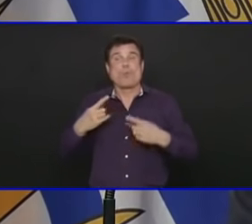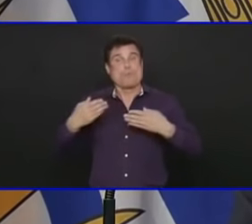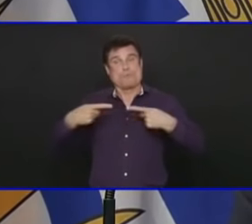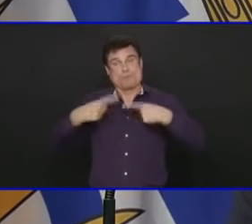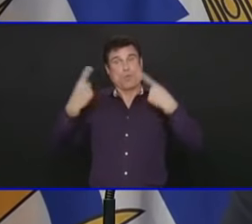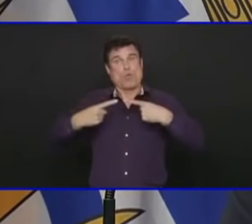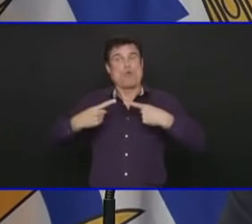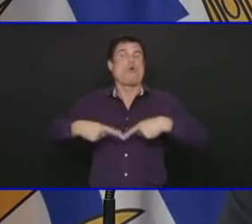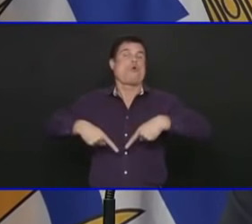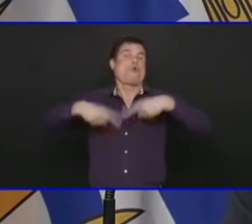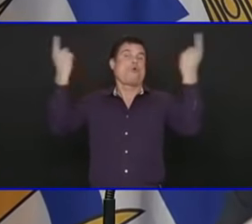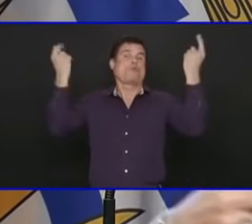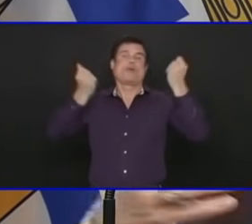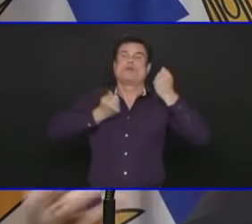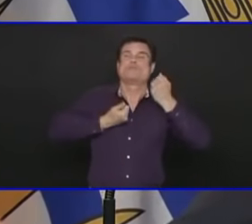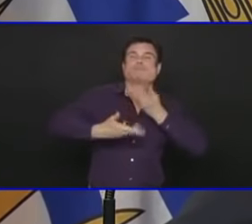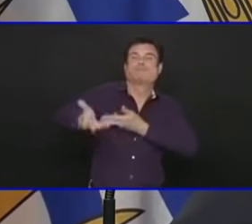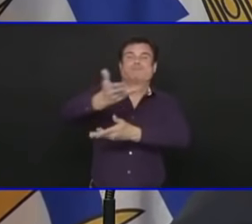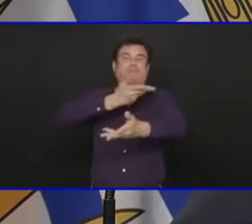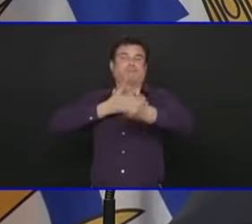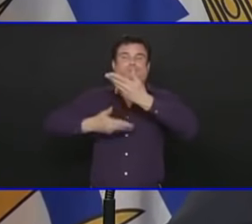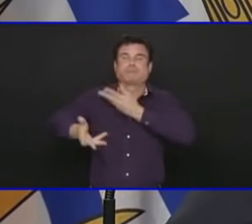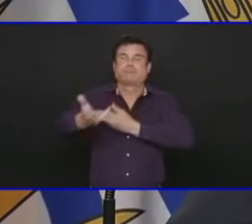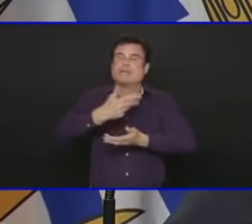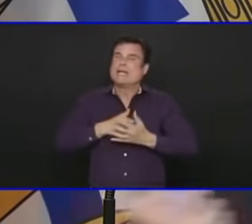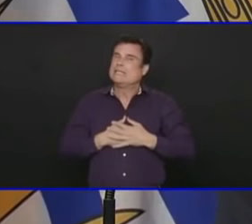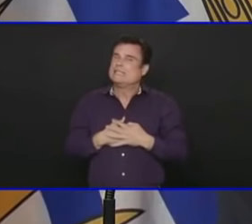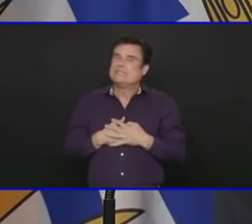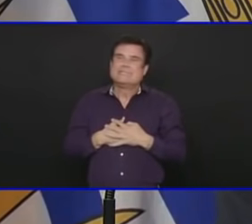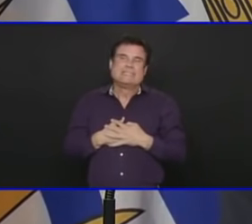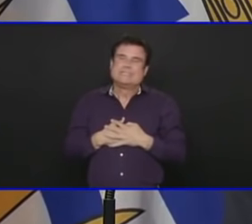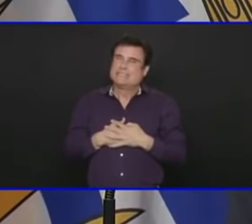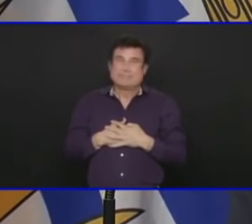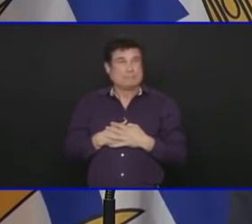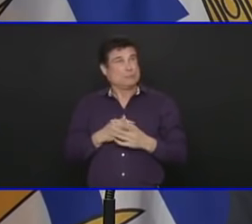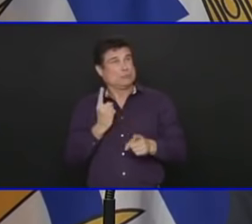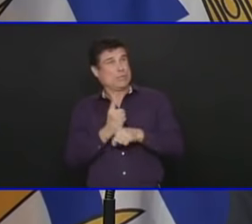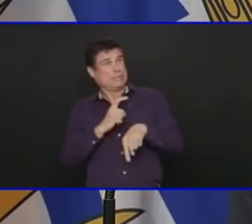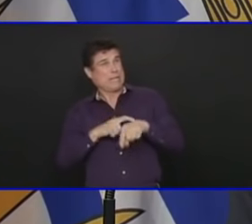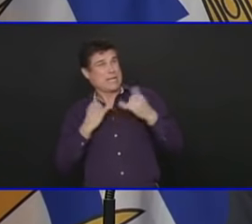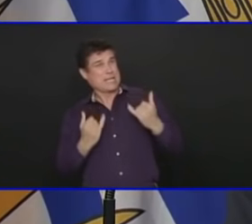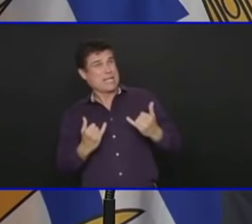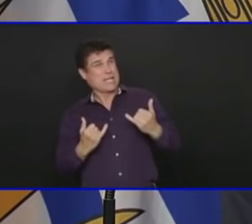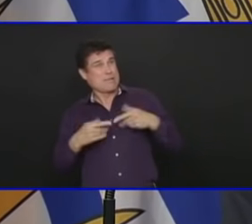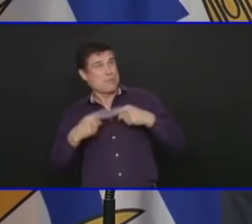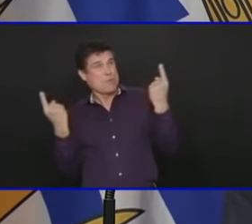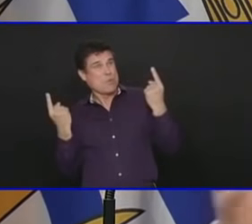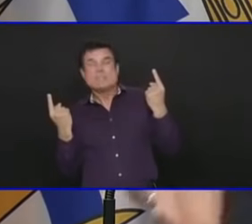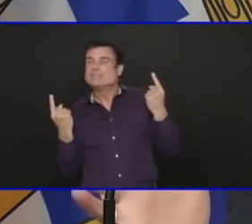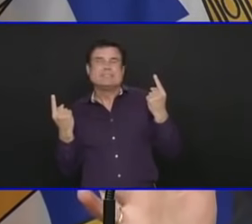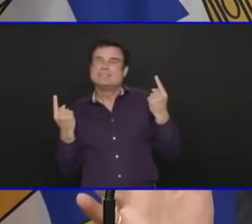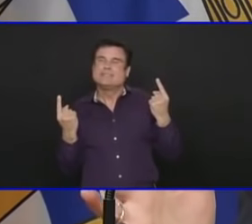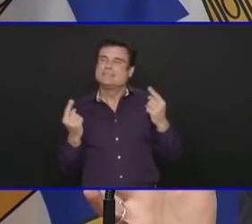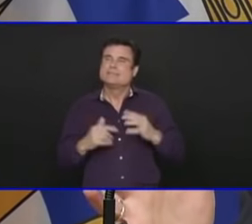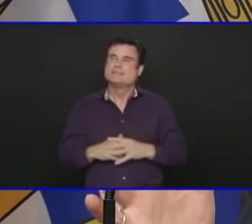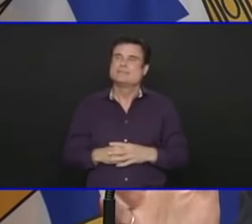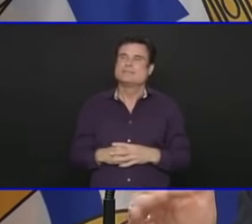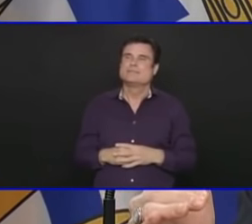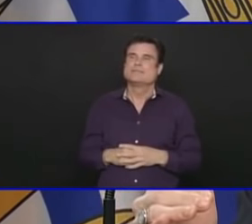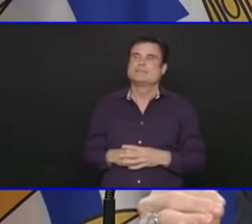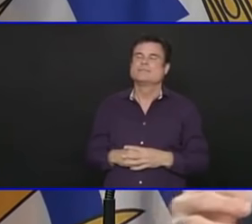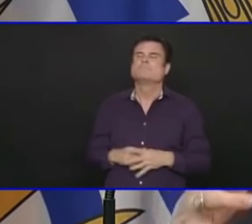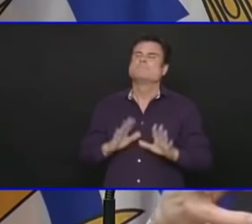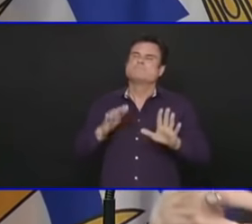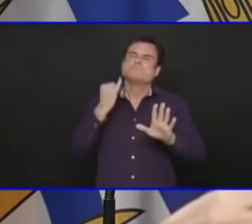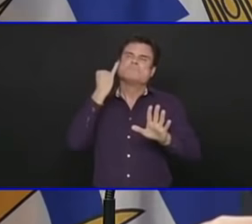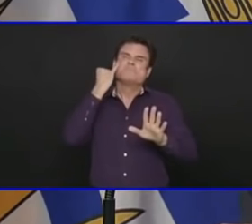well, if we're going back to our office environment, if our kids are going back to school, you know, how do we make sure that